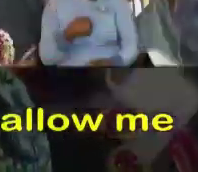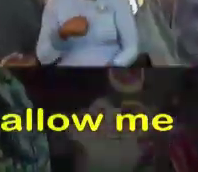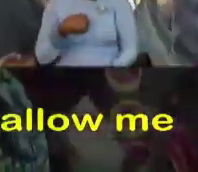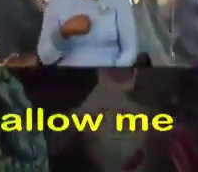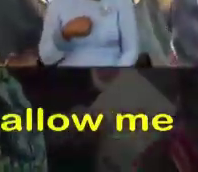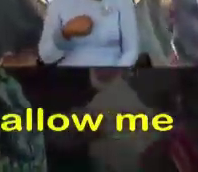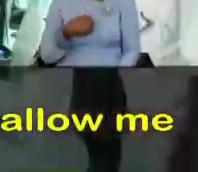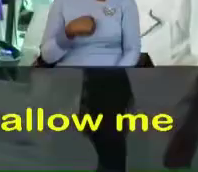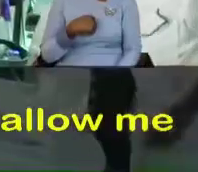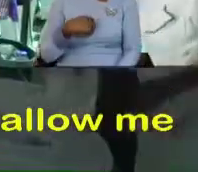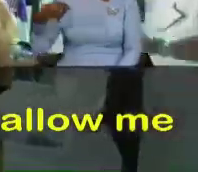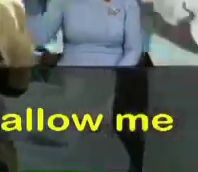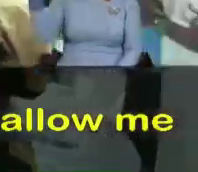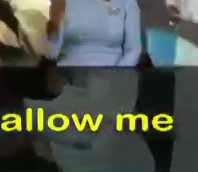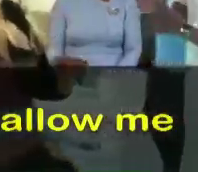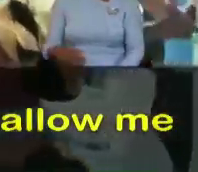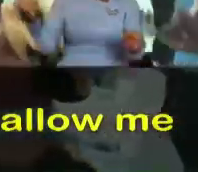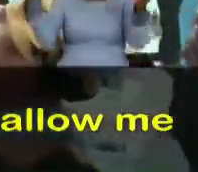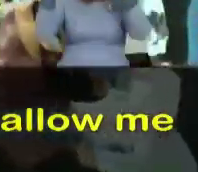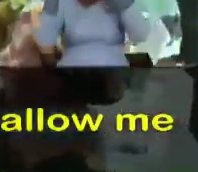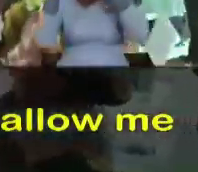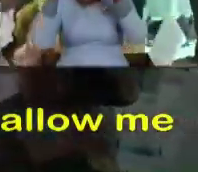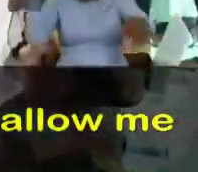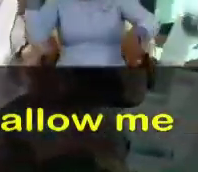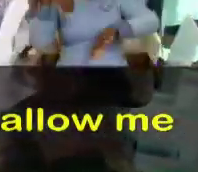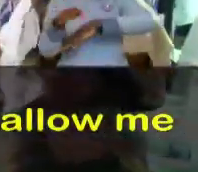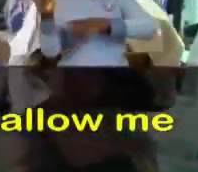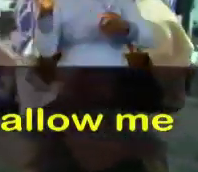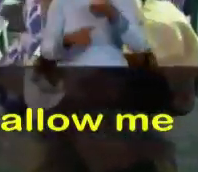The voice is still not loud enough. Si be o no lo soke to.